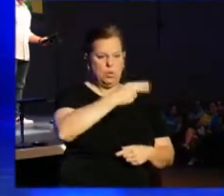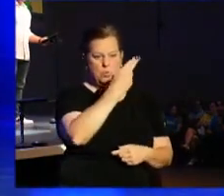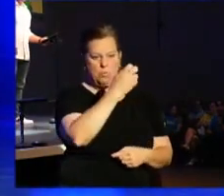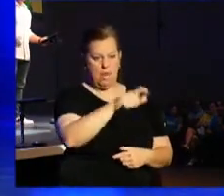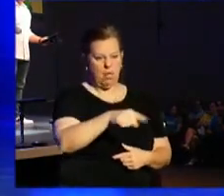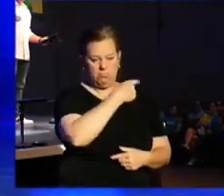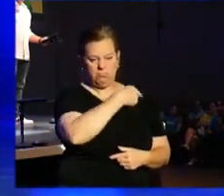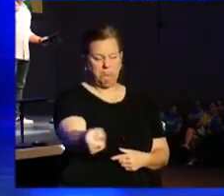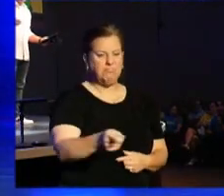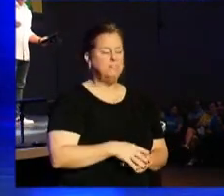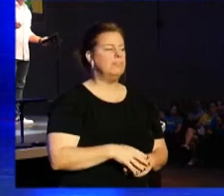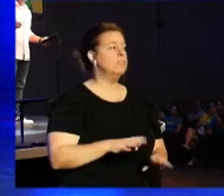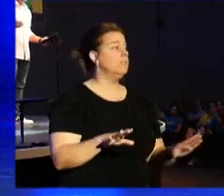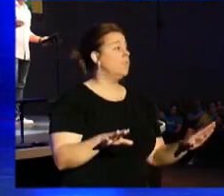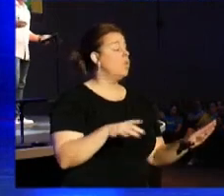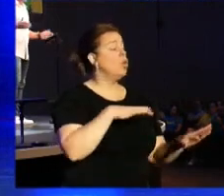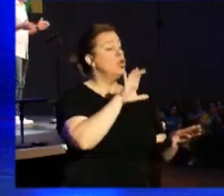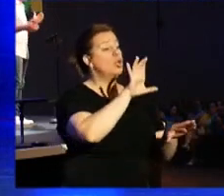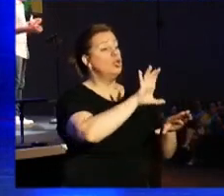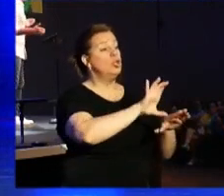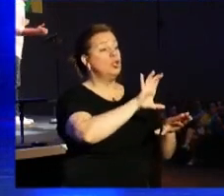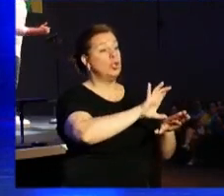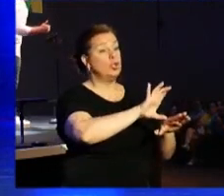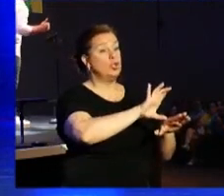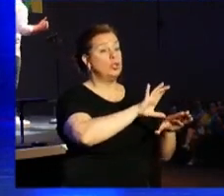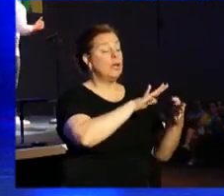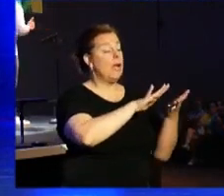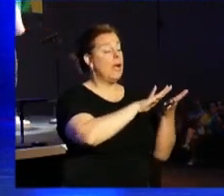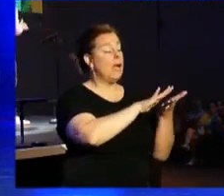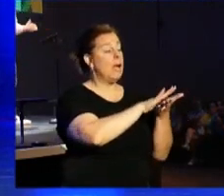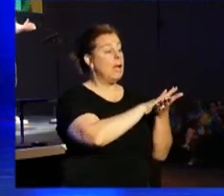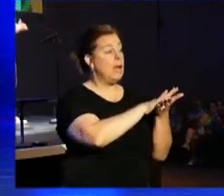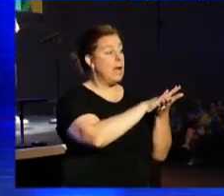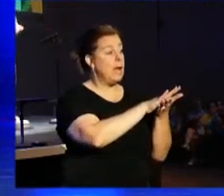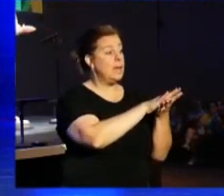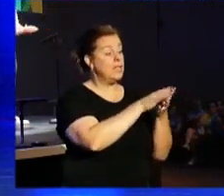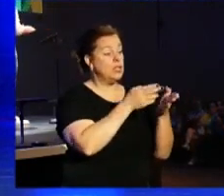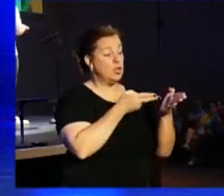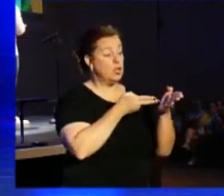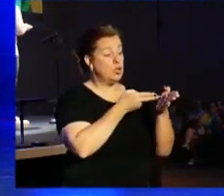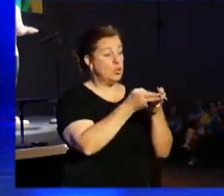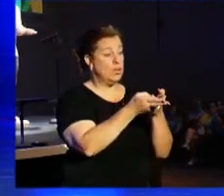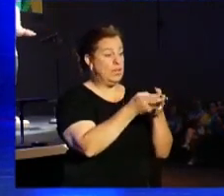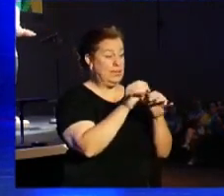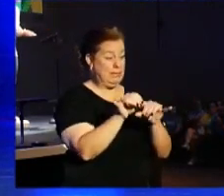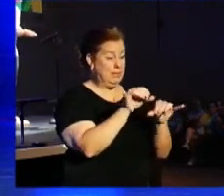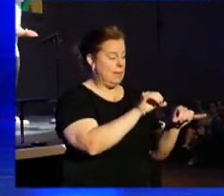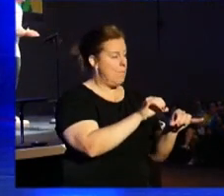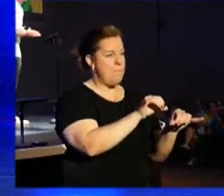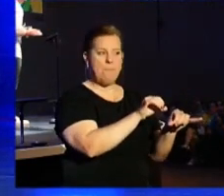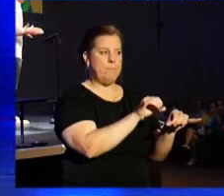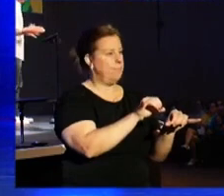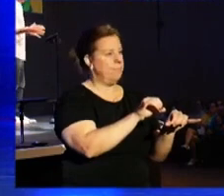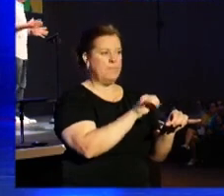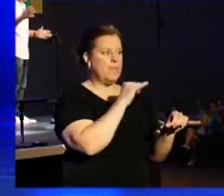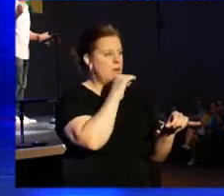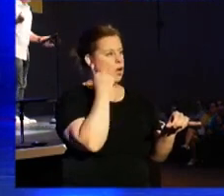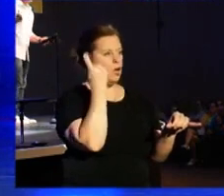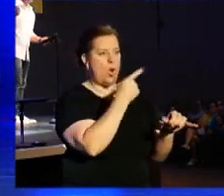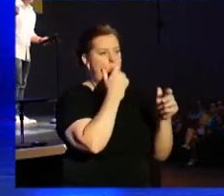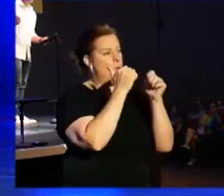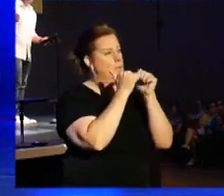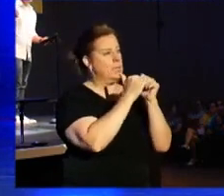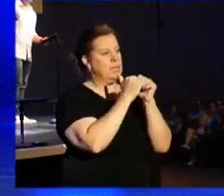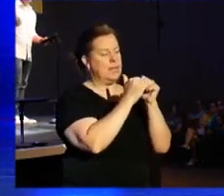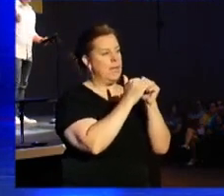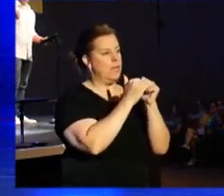Church, kindness and truthfulness are not mutually exclusive. They are not